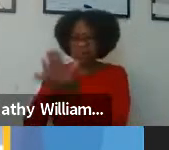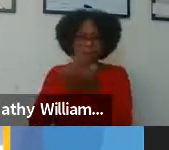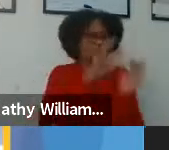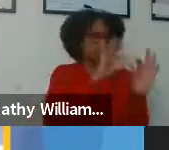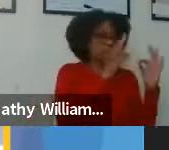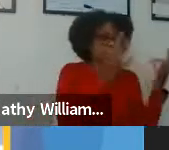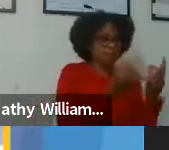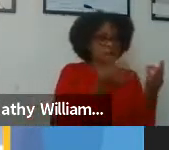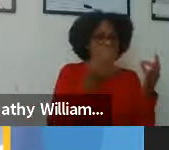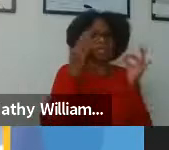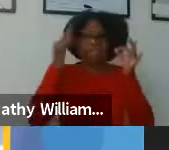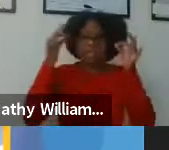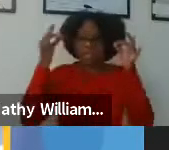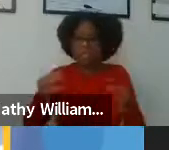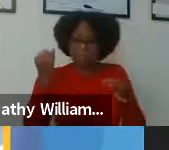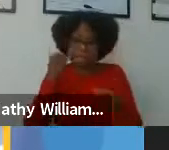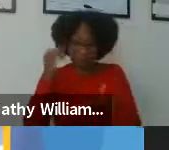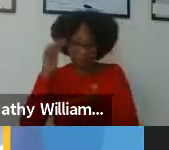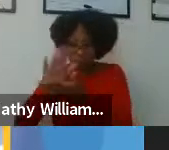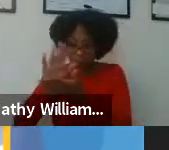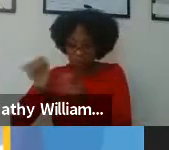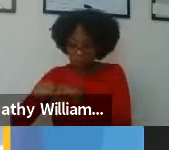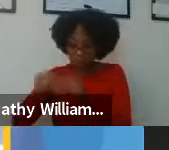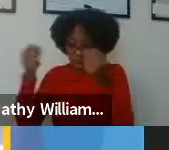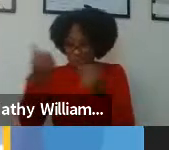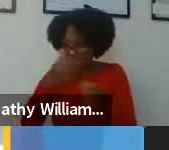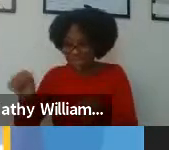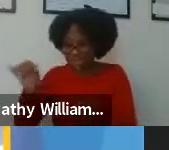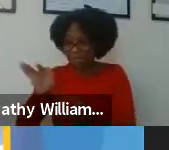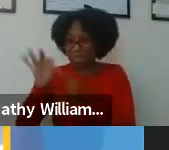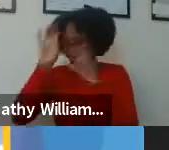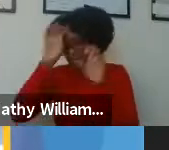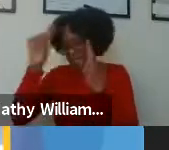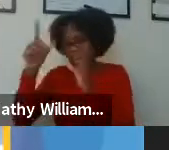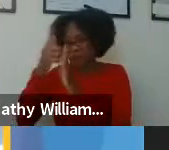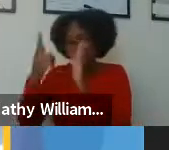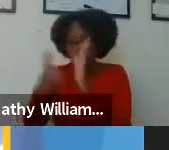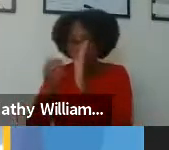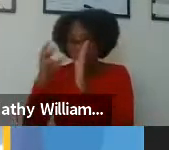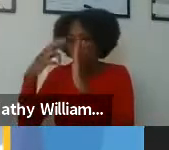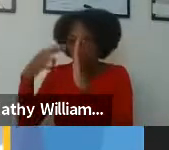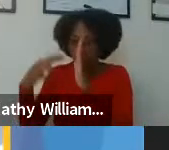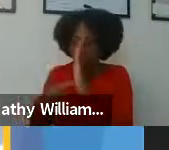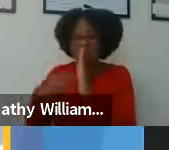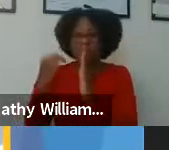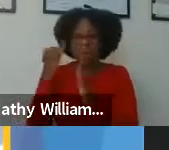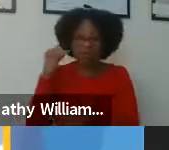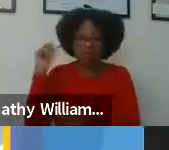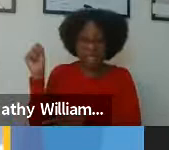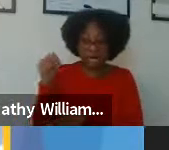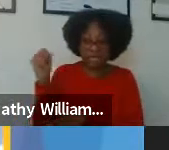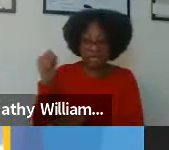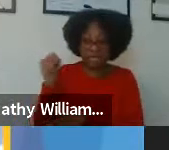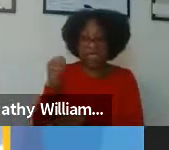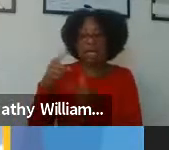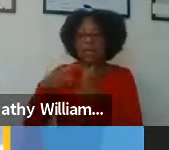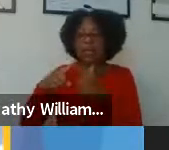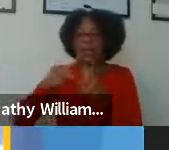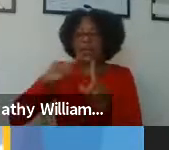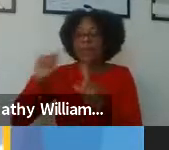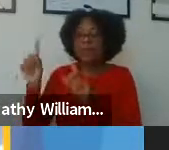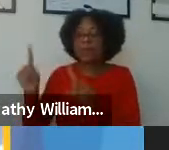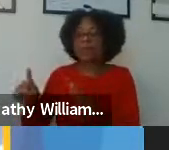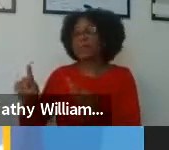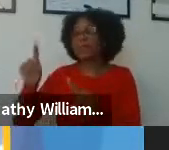if a school violated any special education laws or regulations, and if so, orders a specific remedy to correct the harm done